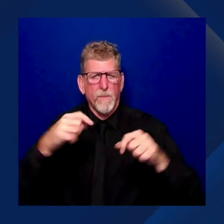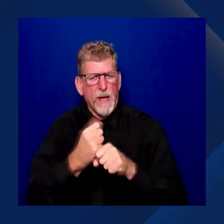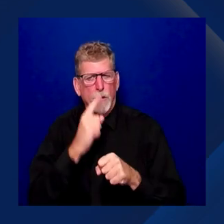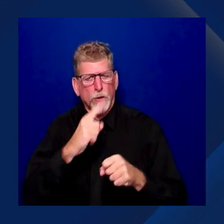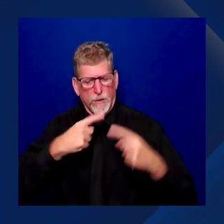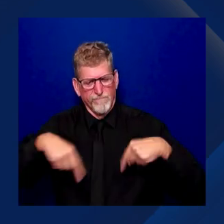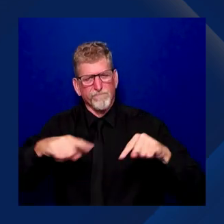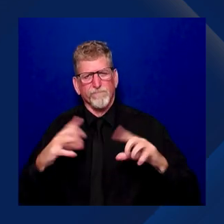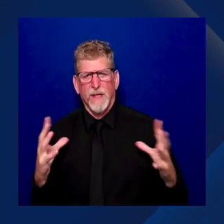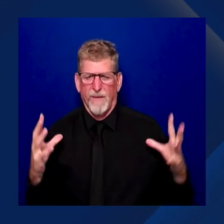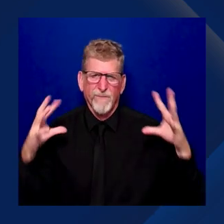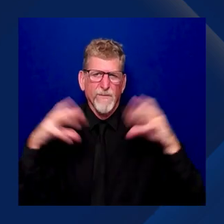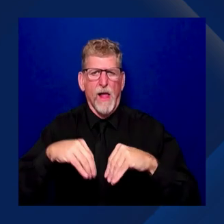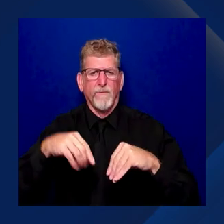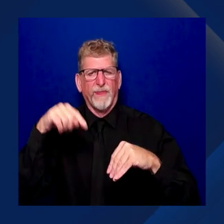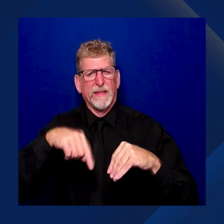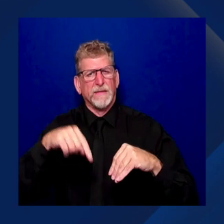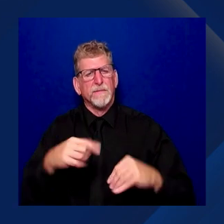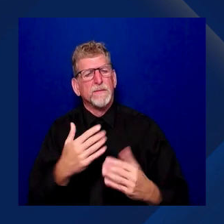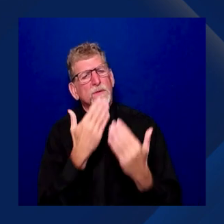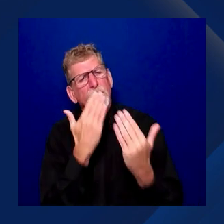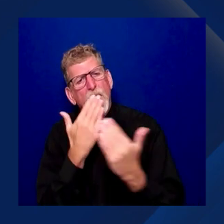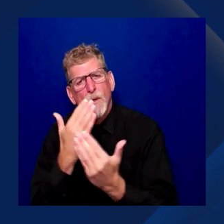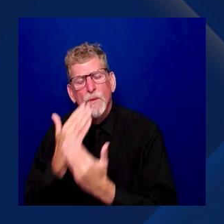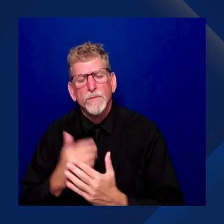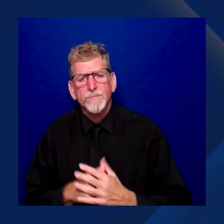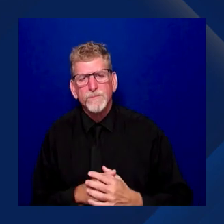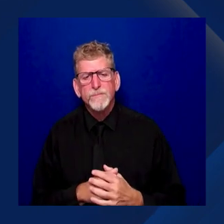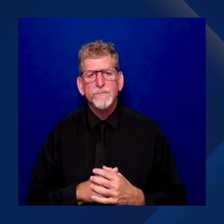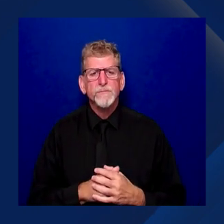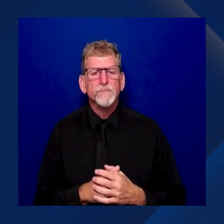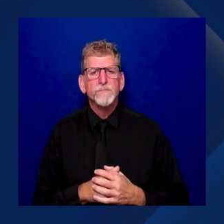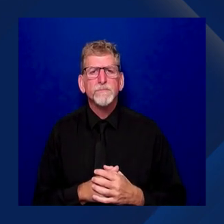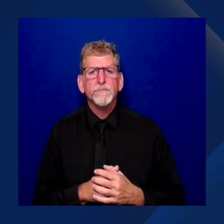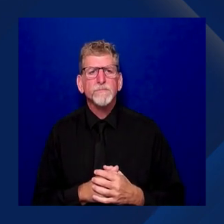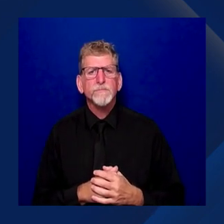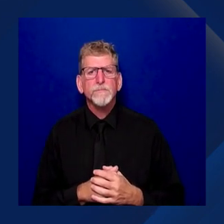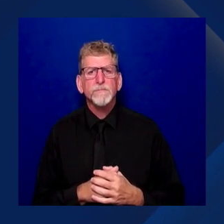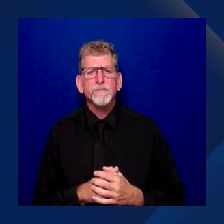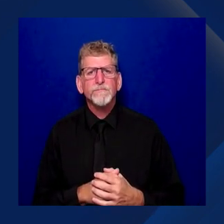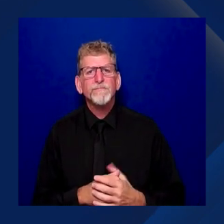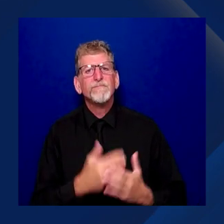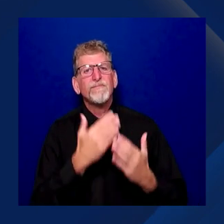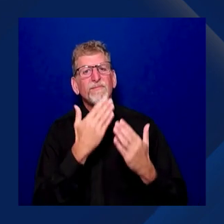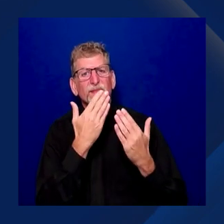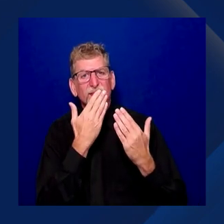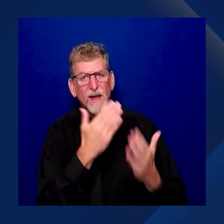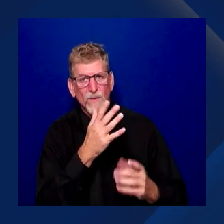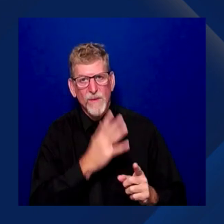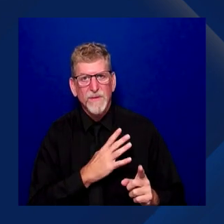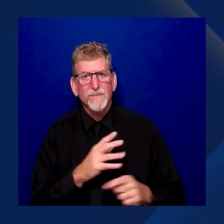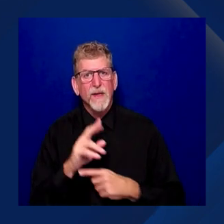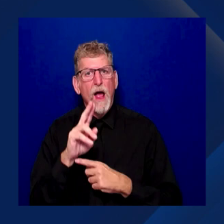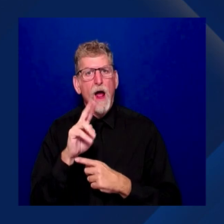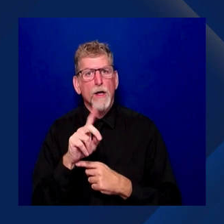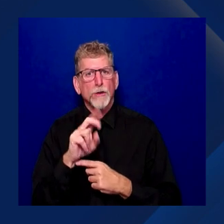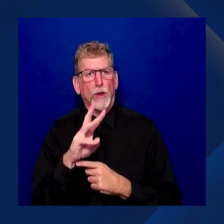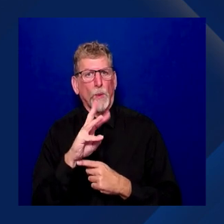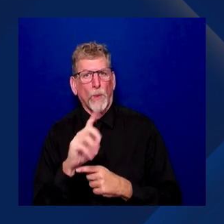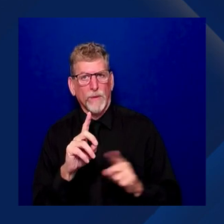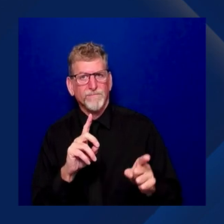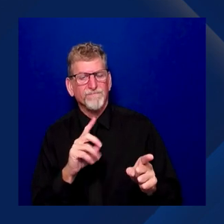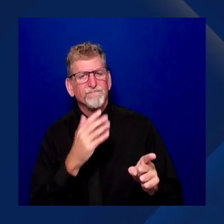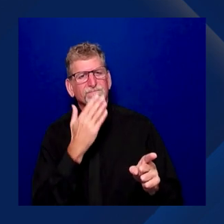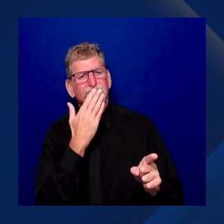you so much. Thank you, Congresswoman Underwood. And thank you so much, Carrie Stewart, for highlighting just the importance